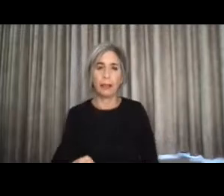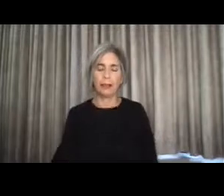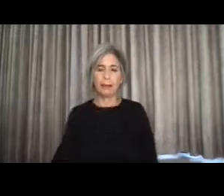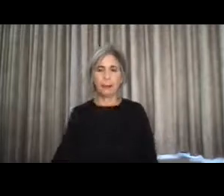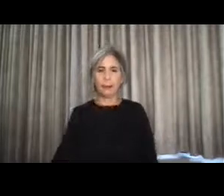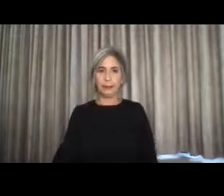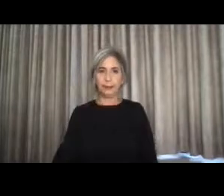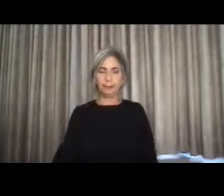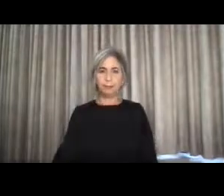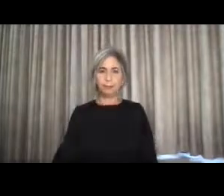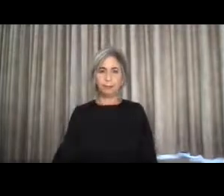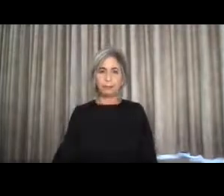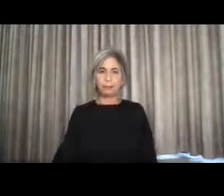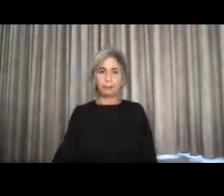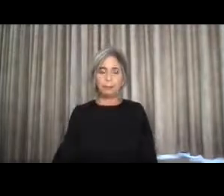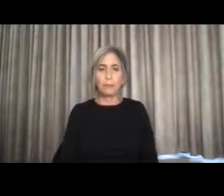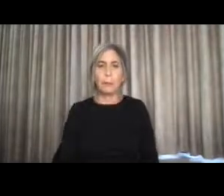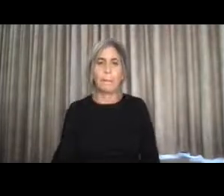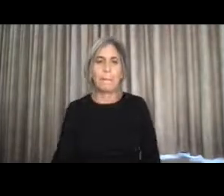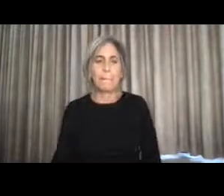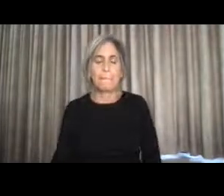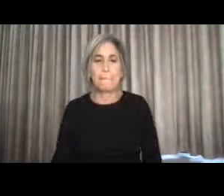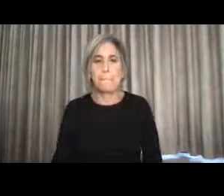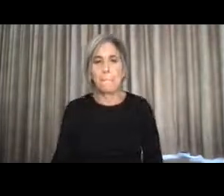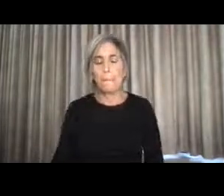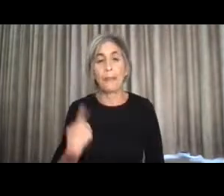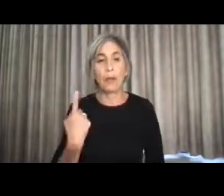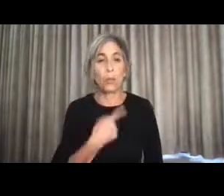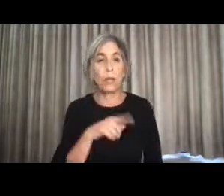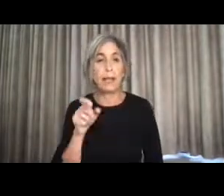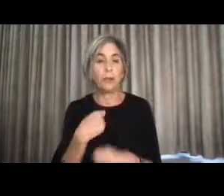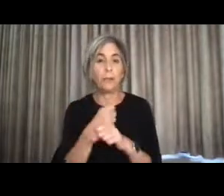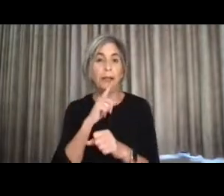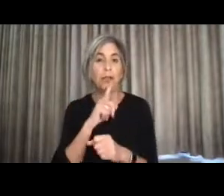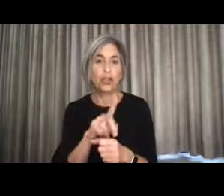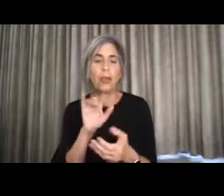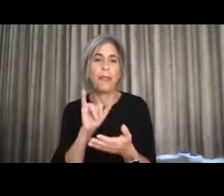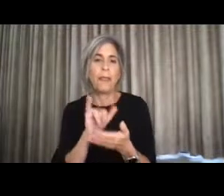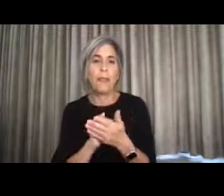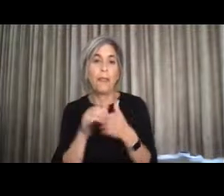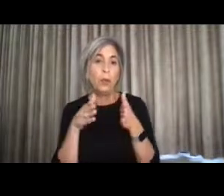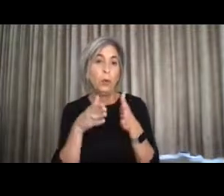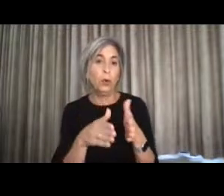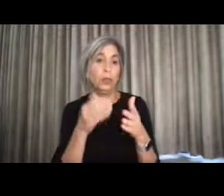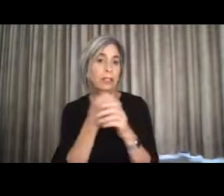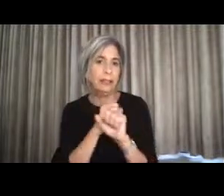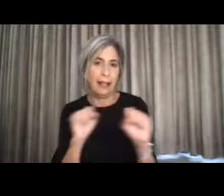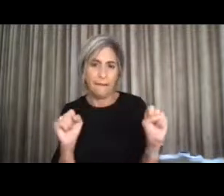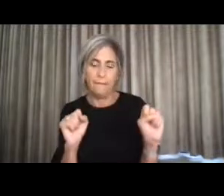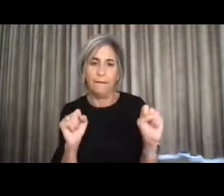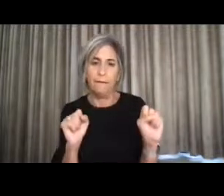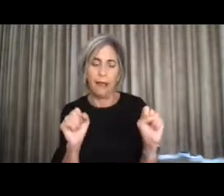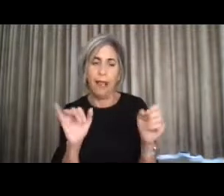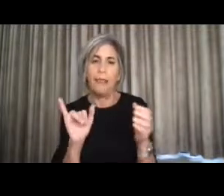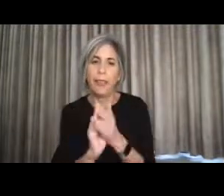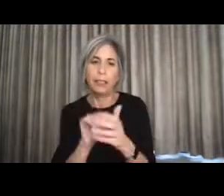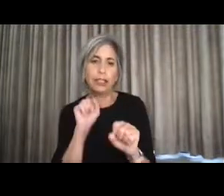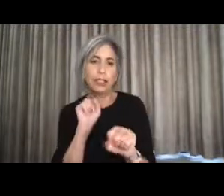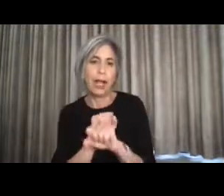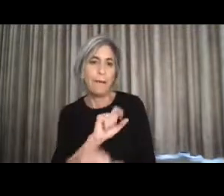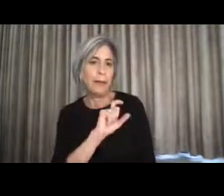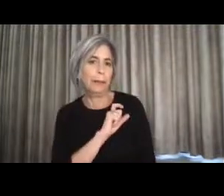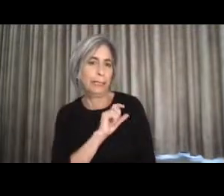trucks that will pick up our debris, we have to ensure that the roads are safe. And that's a job that the police department will go